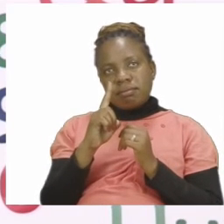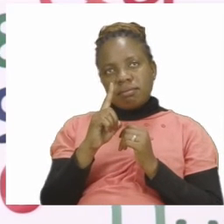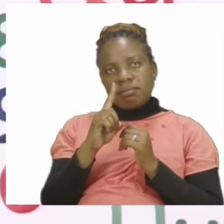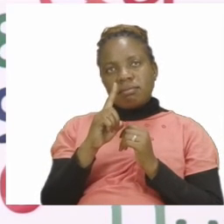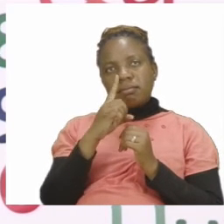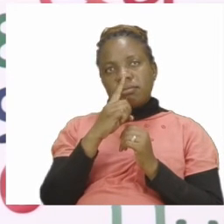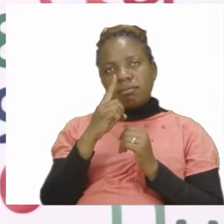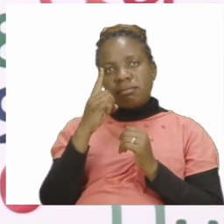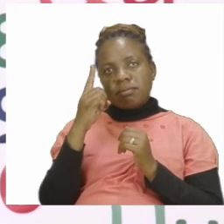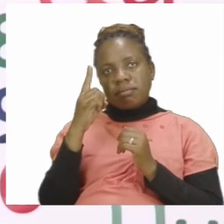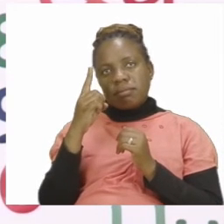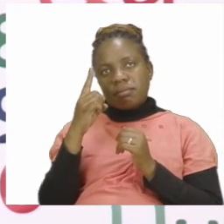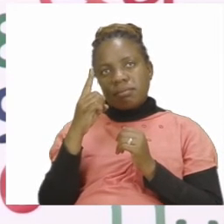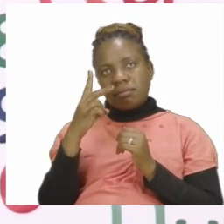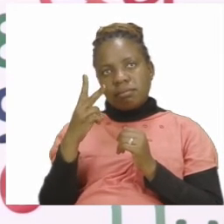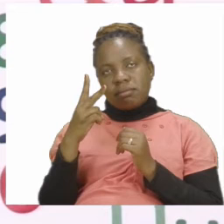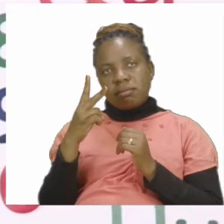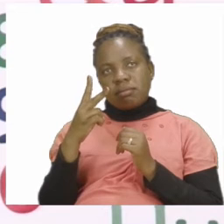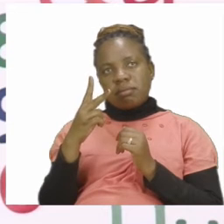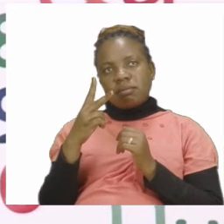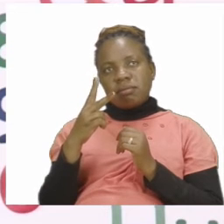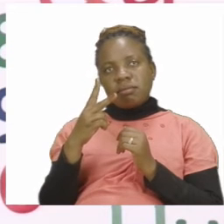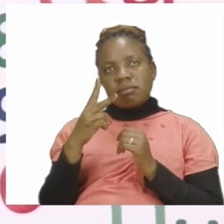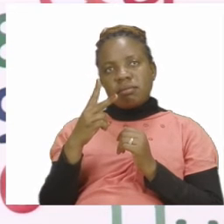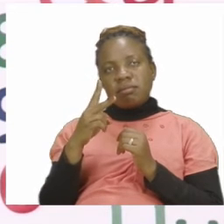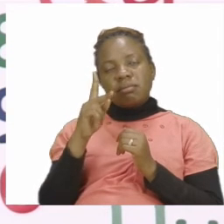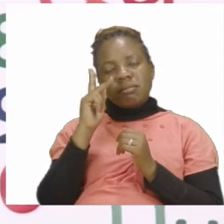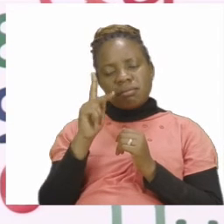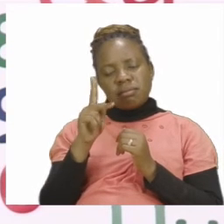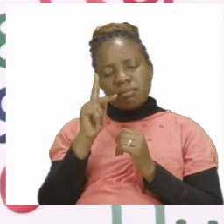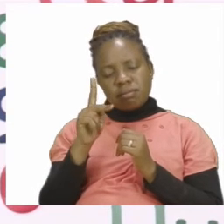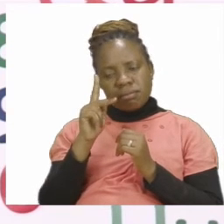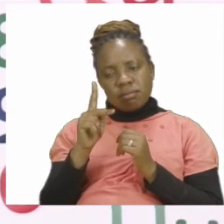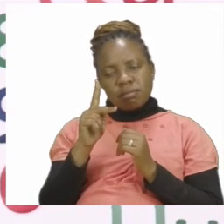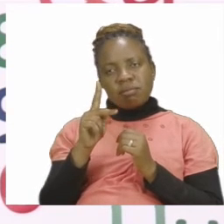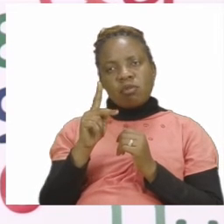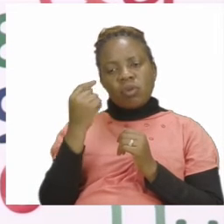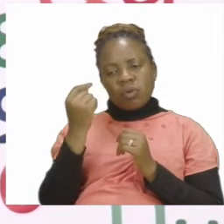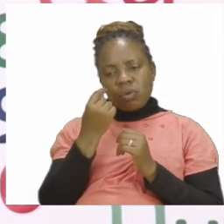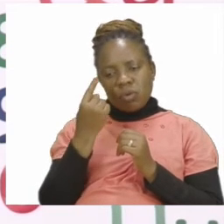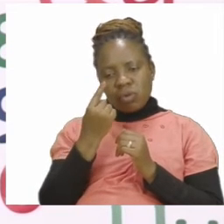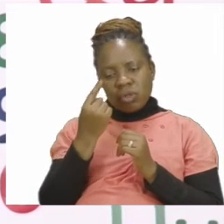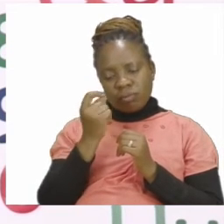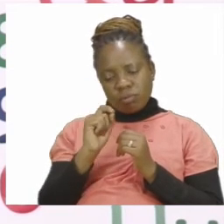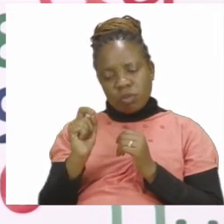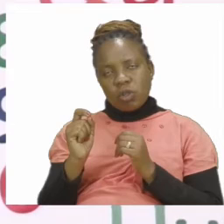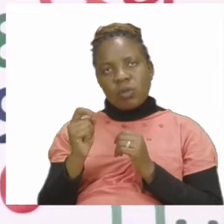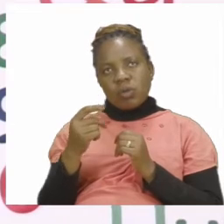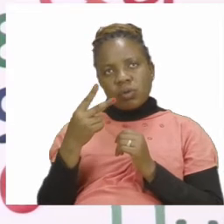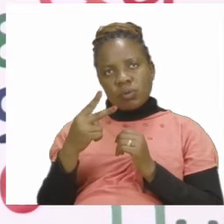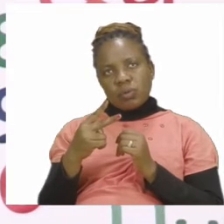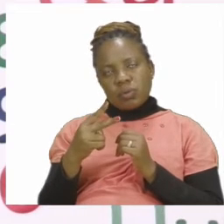1 is 12. So we put the 2 and the rest